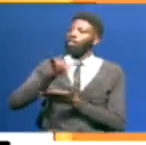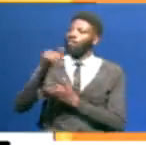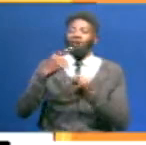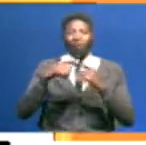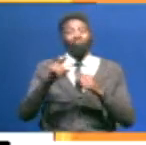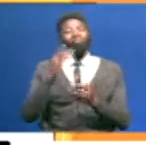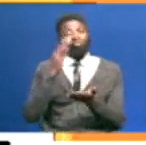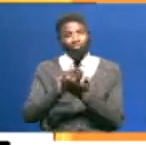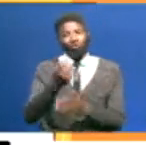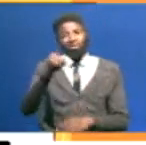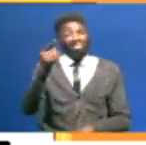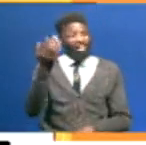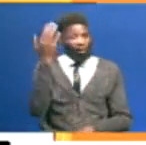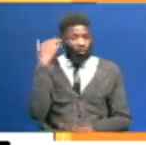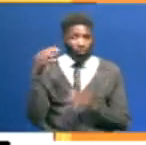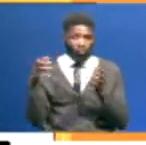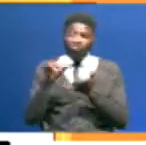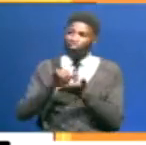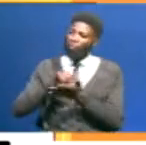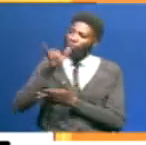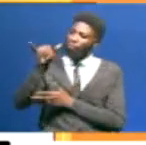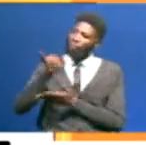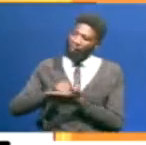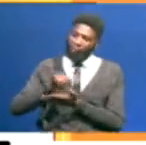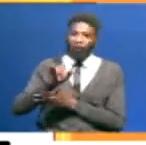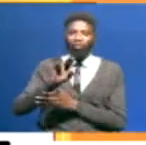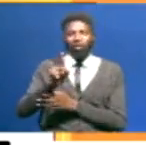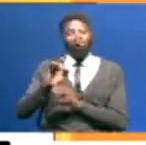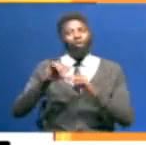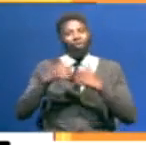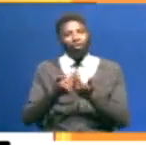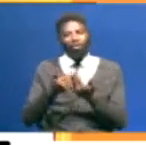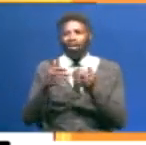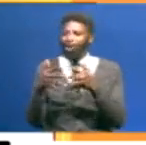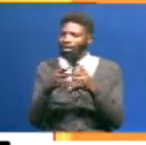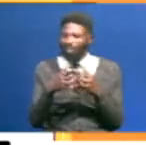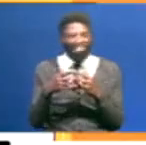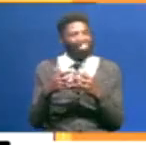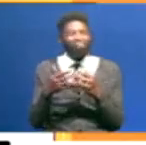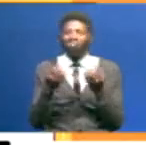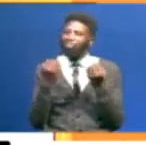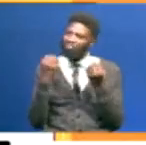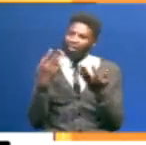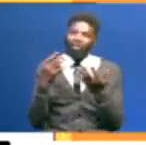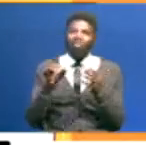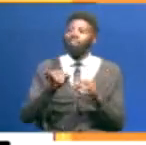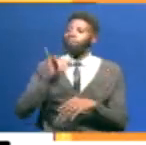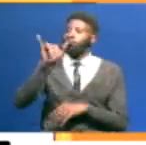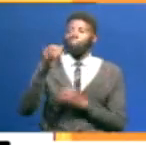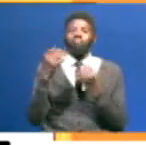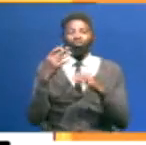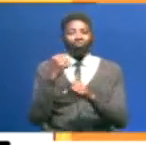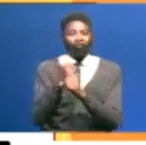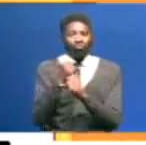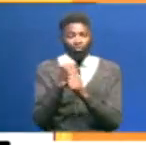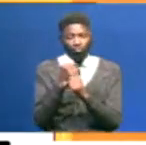professionals that did go to UK or US, many of them have established. Some of the doctors that used to work with me,